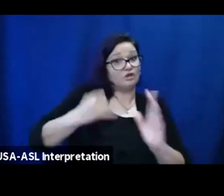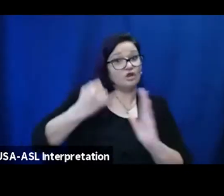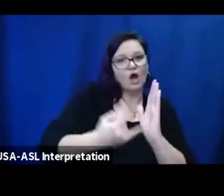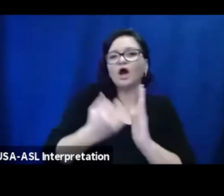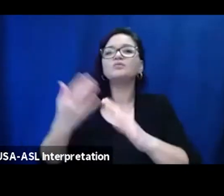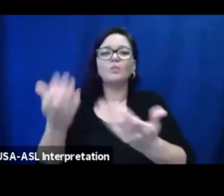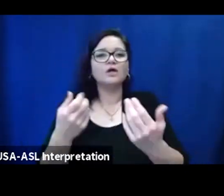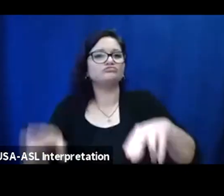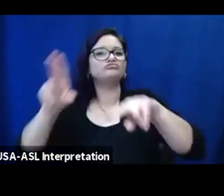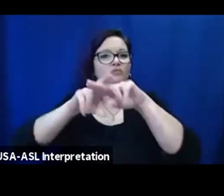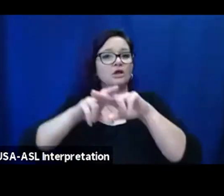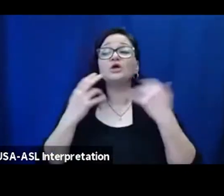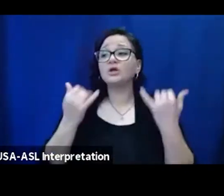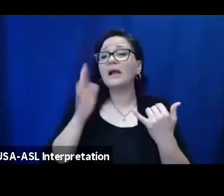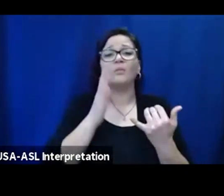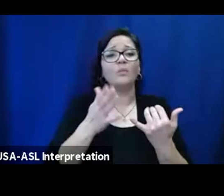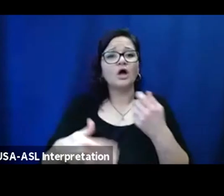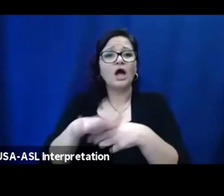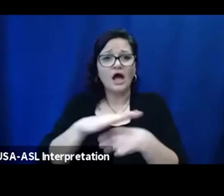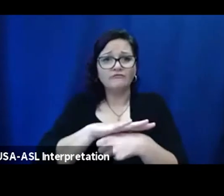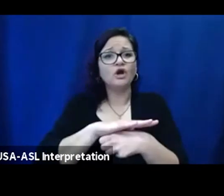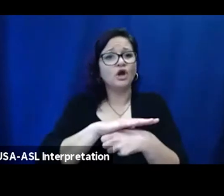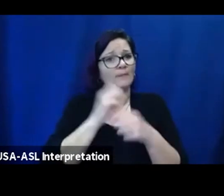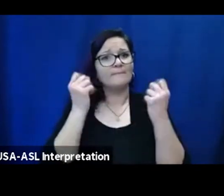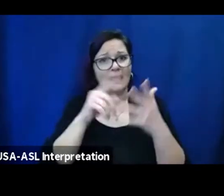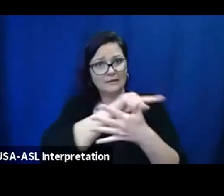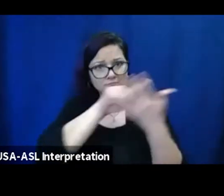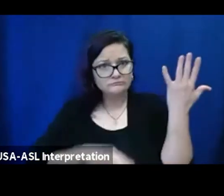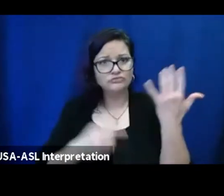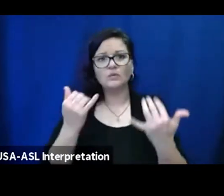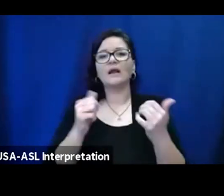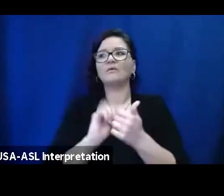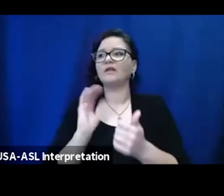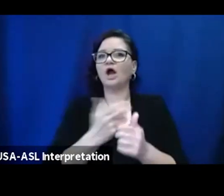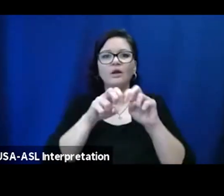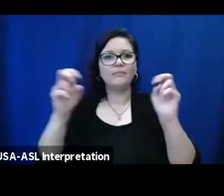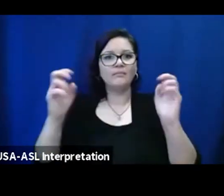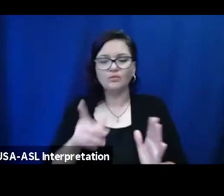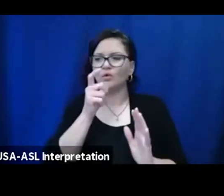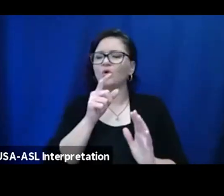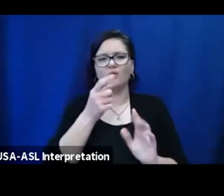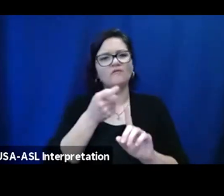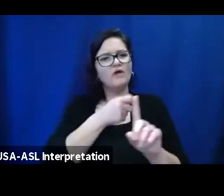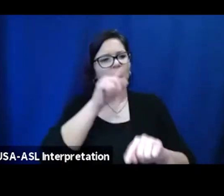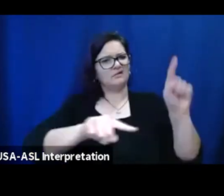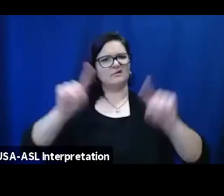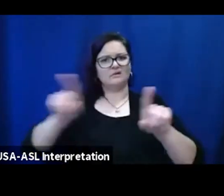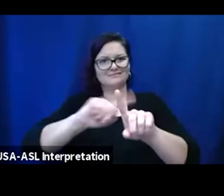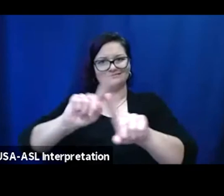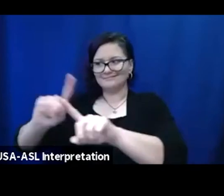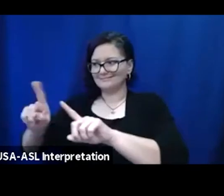are going to be covering lots of those today, I think, with our panelists who come from a variety of different kinds